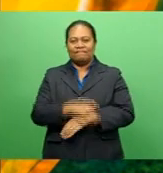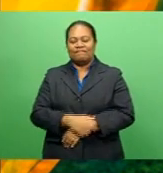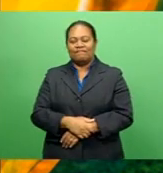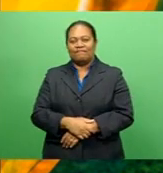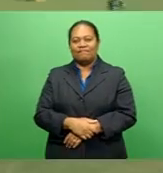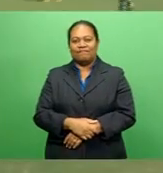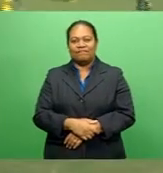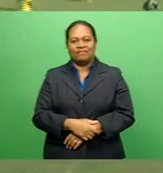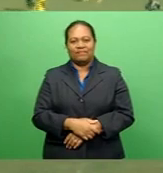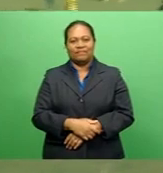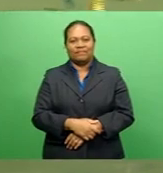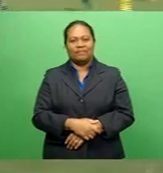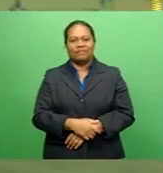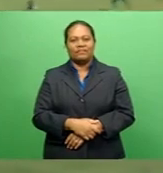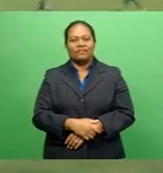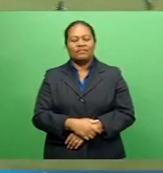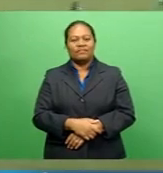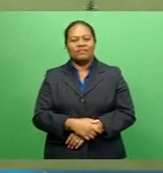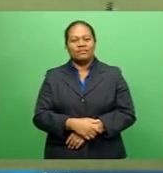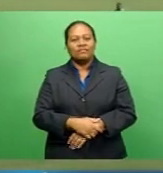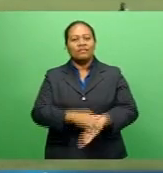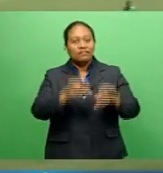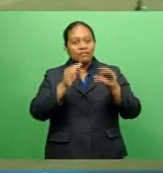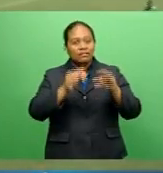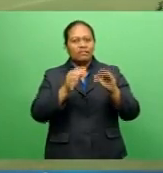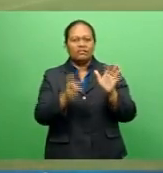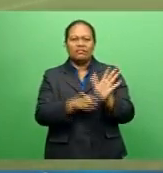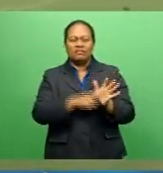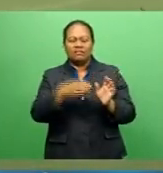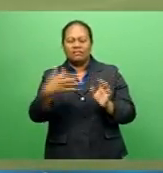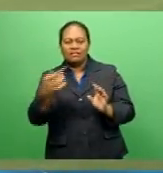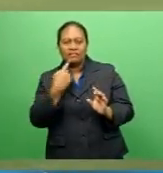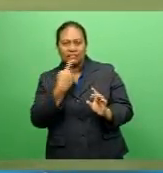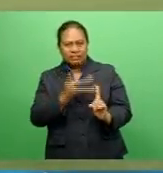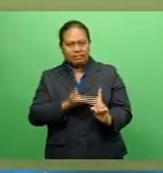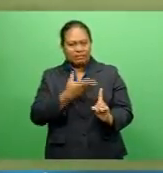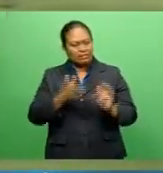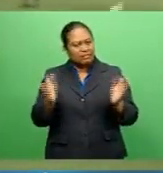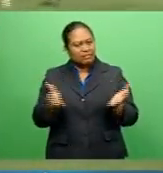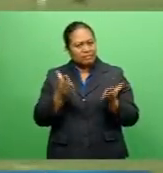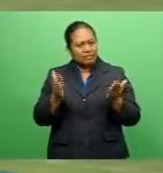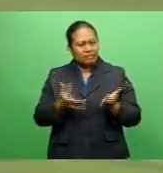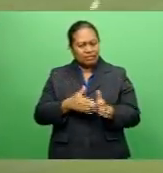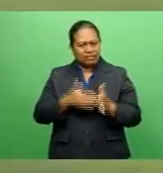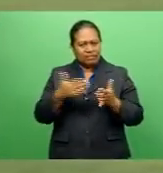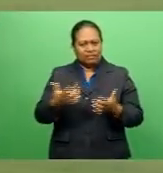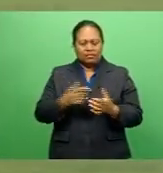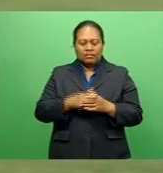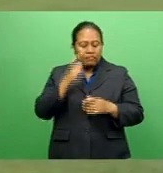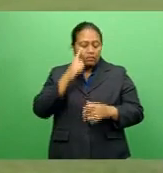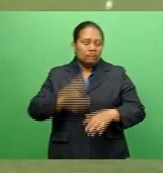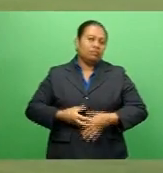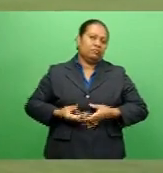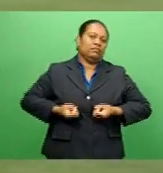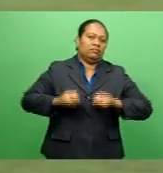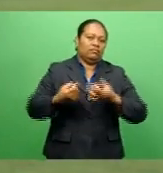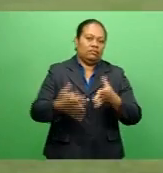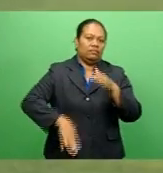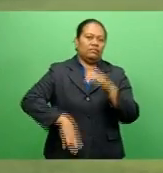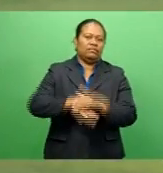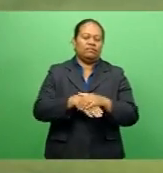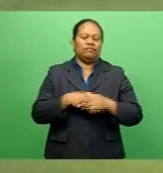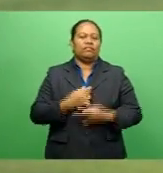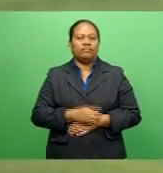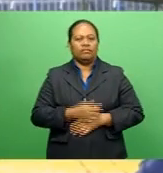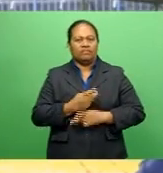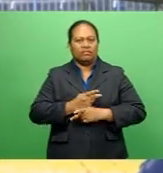Materakula reports. Coach Ramesh Sharma believes the players are yet to unleash their full potential. I think they are